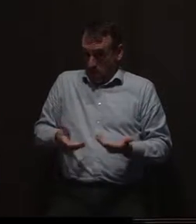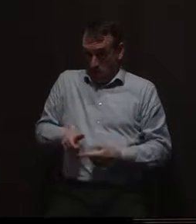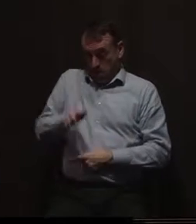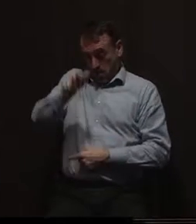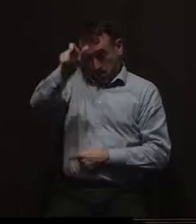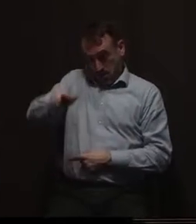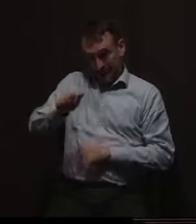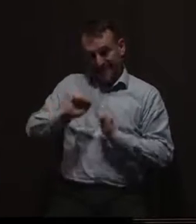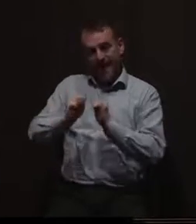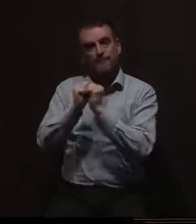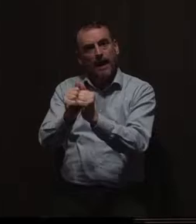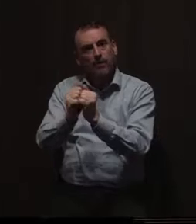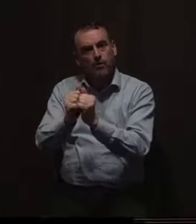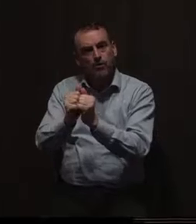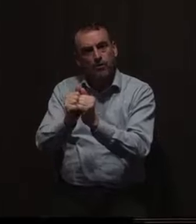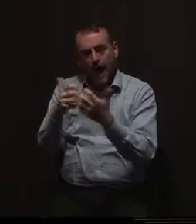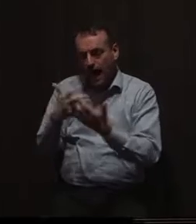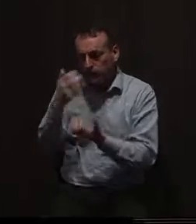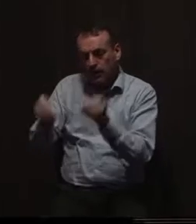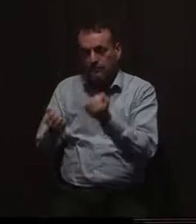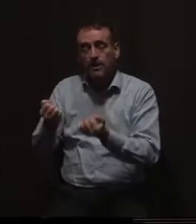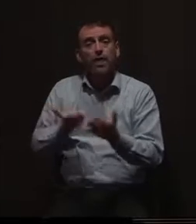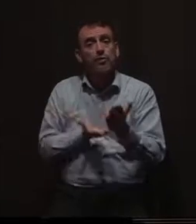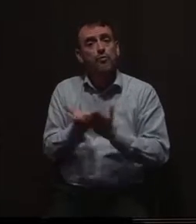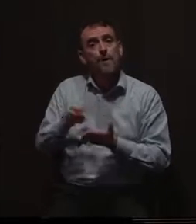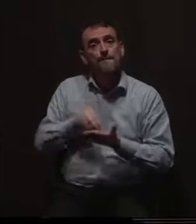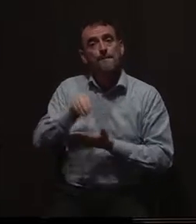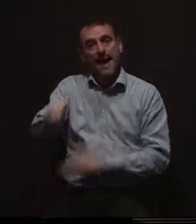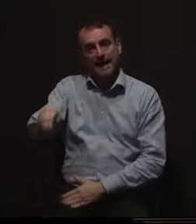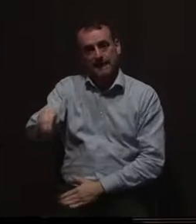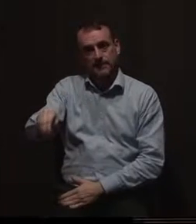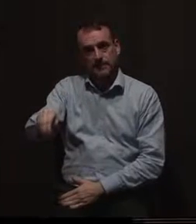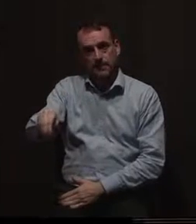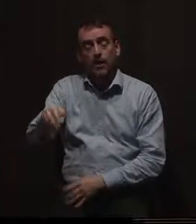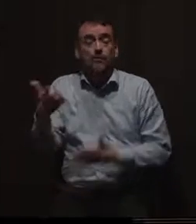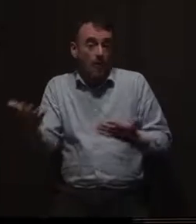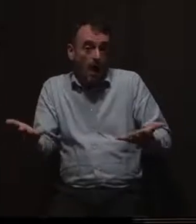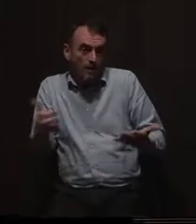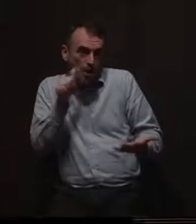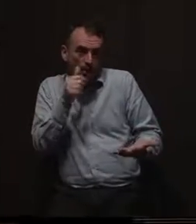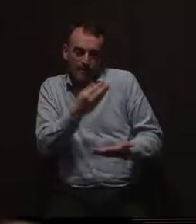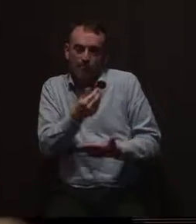them. So I would definitely suggest to pay certain jobs better than others.